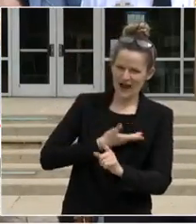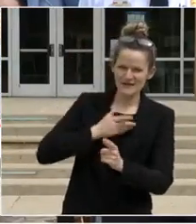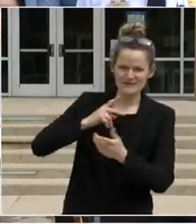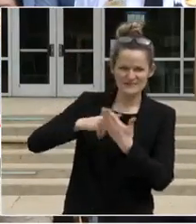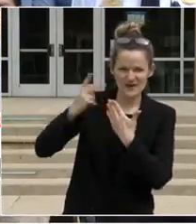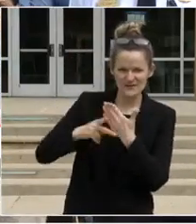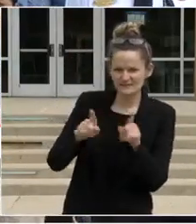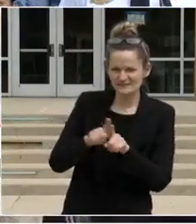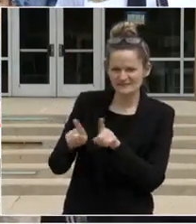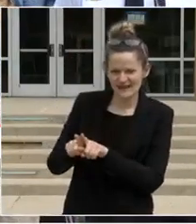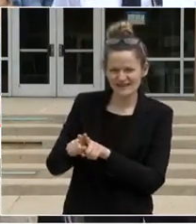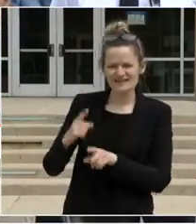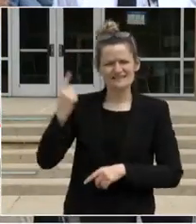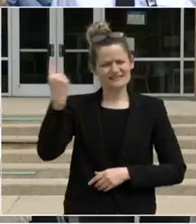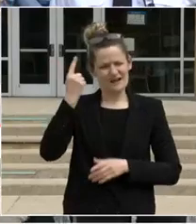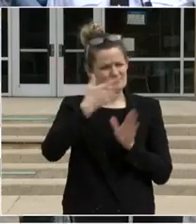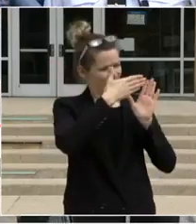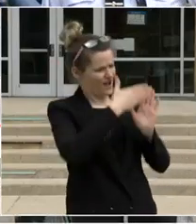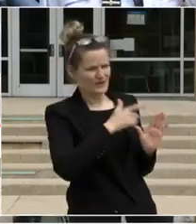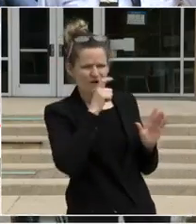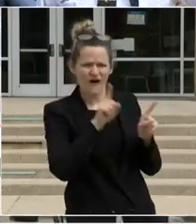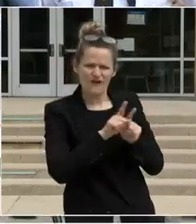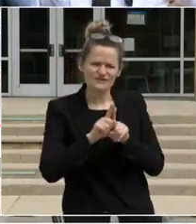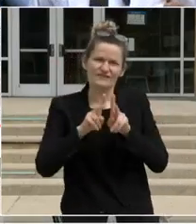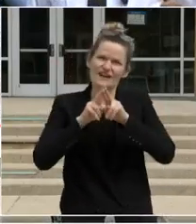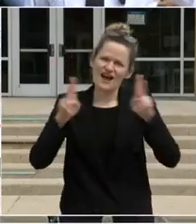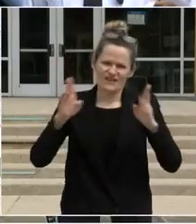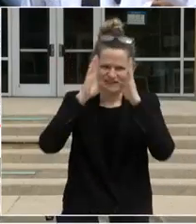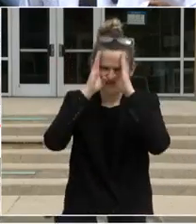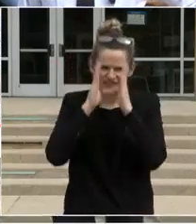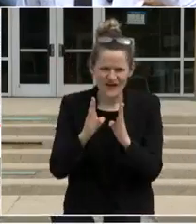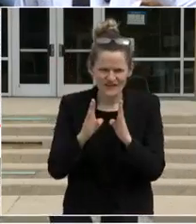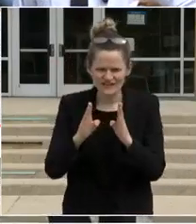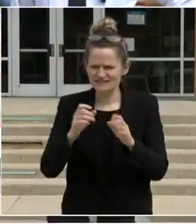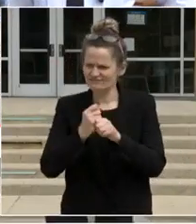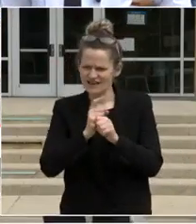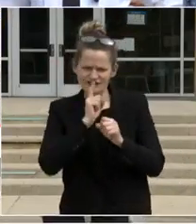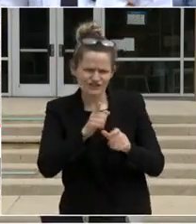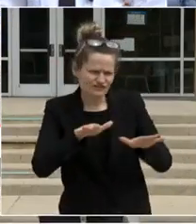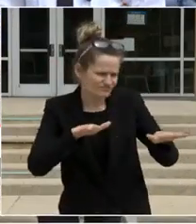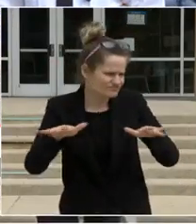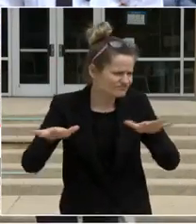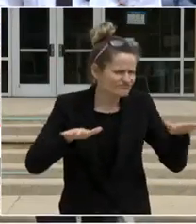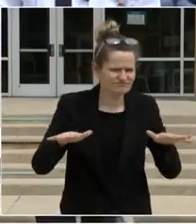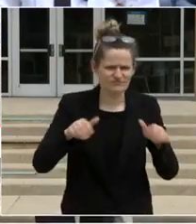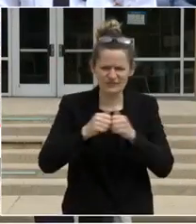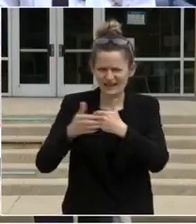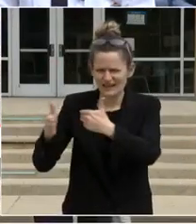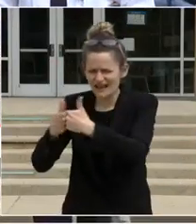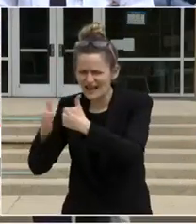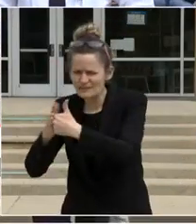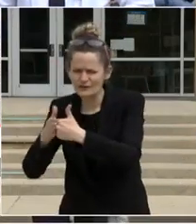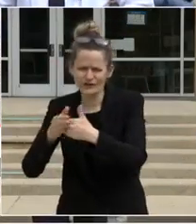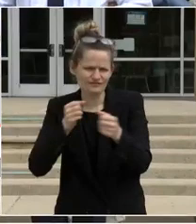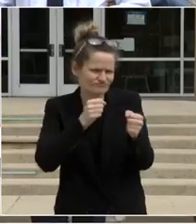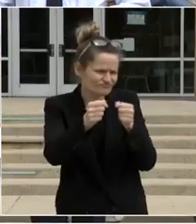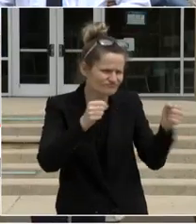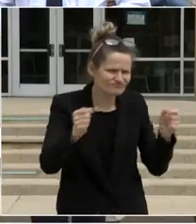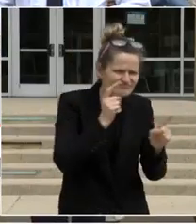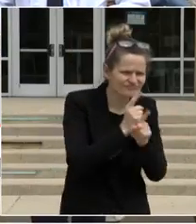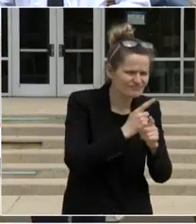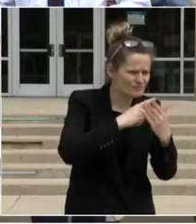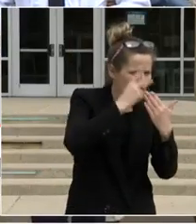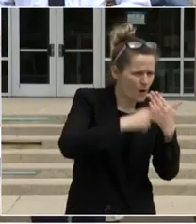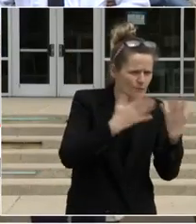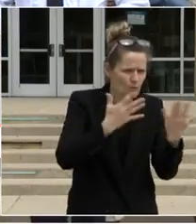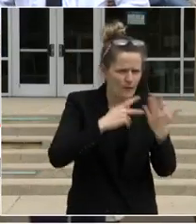is very focused and knows our neighborhoods and knows the deployment strategies that will work and is